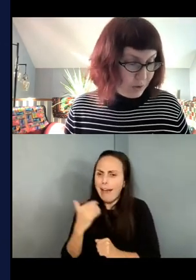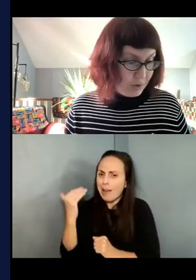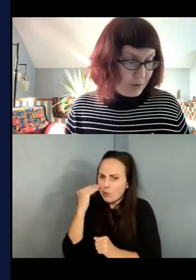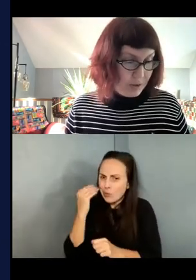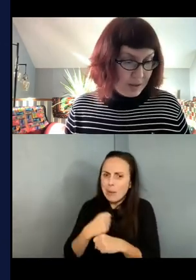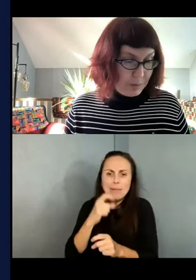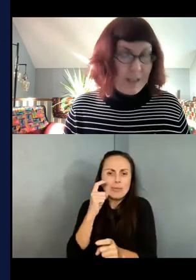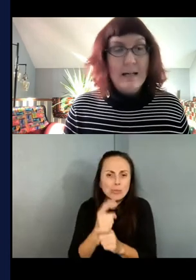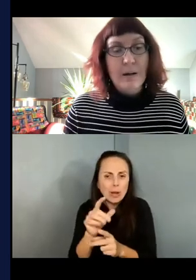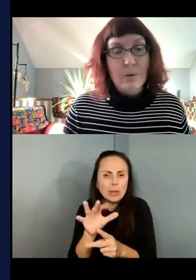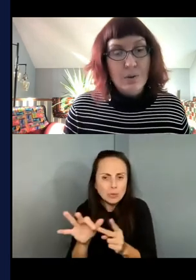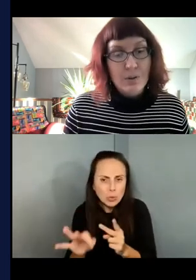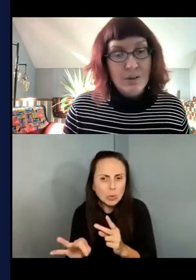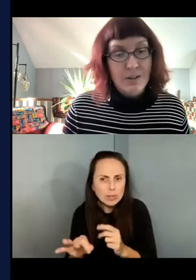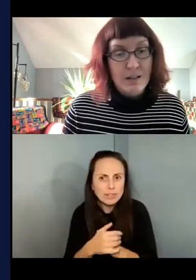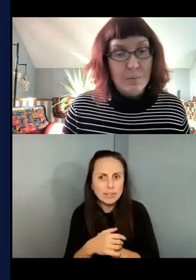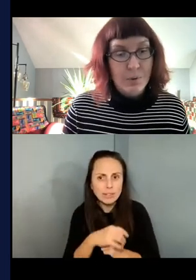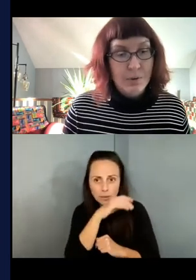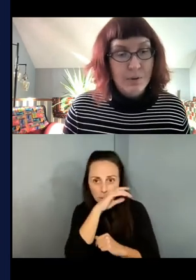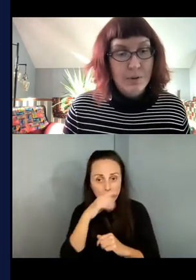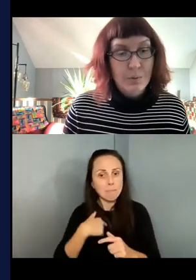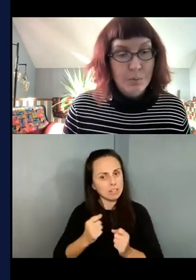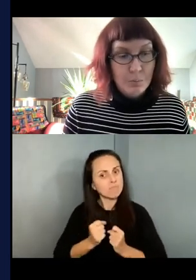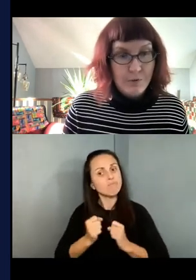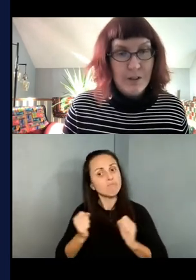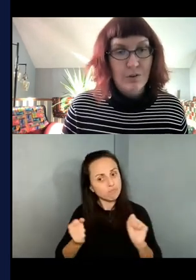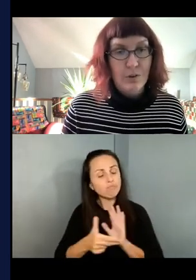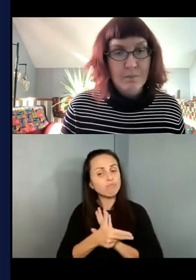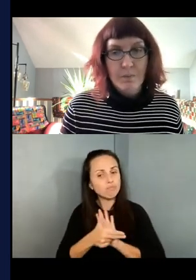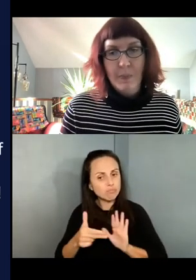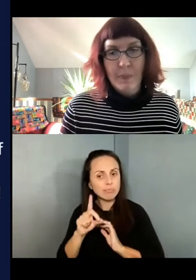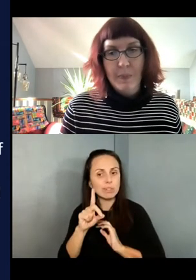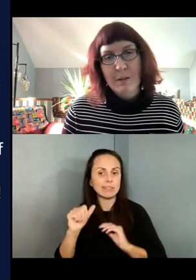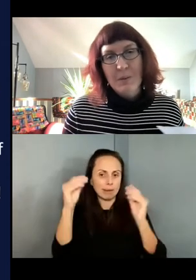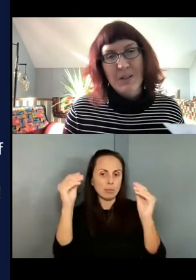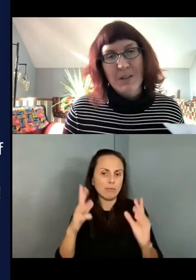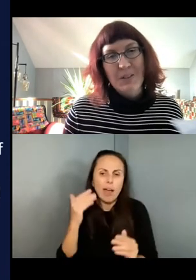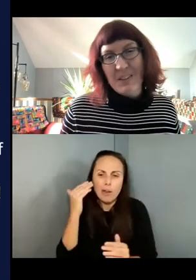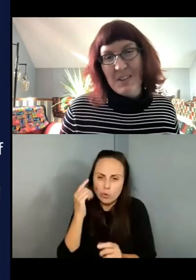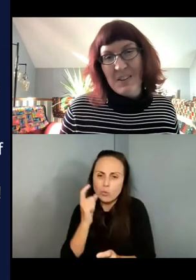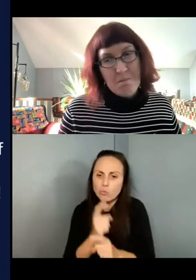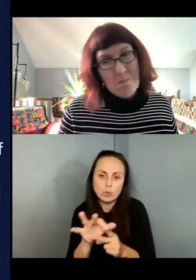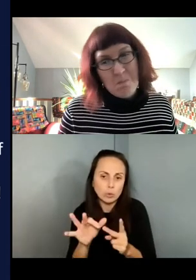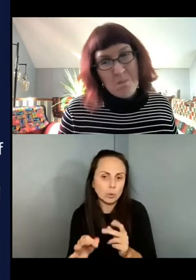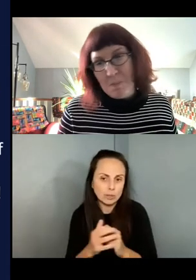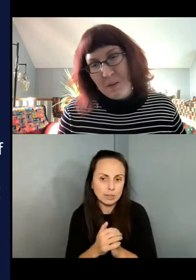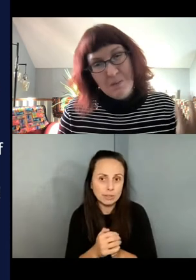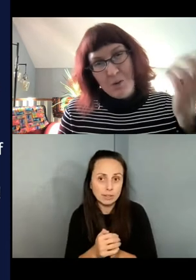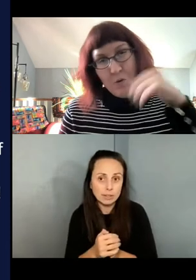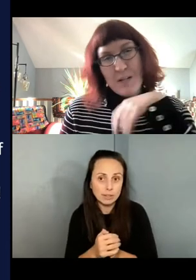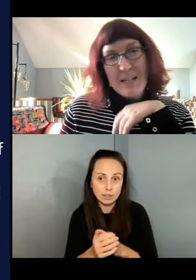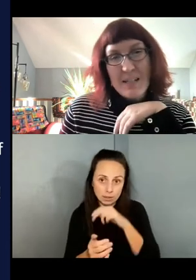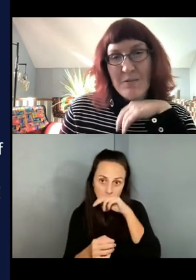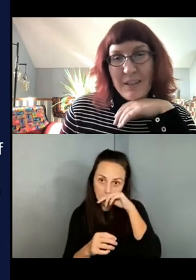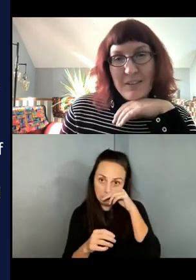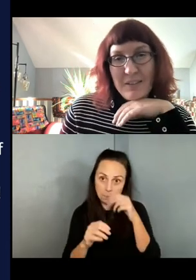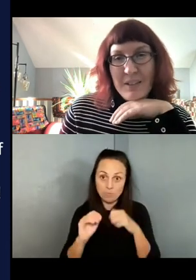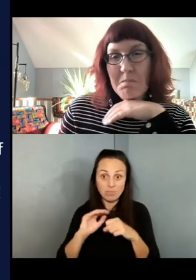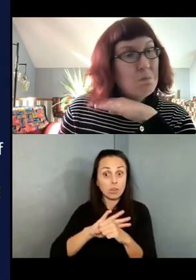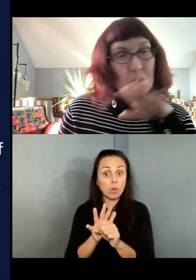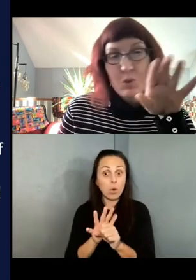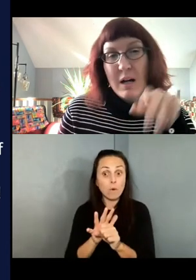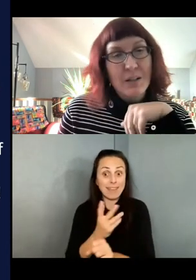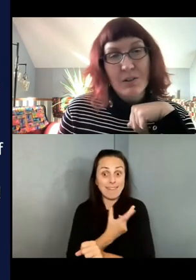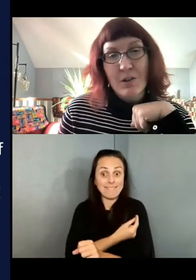choice to be an out disabled professor. Because here's the thing, COVID-19